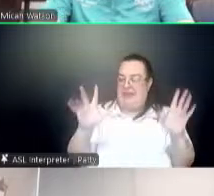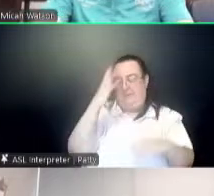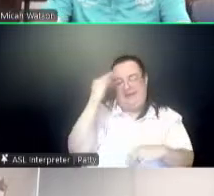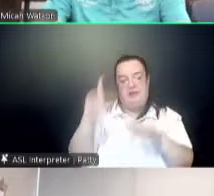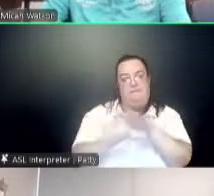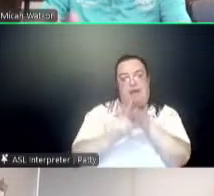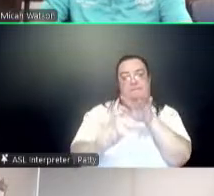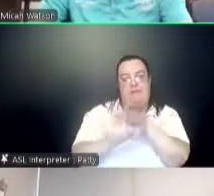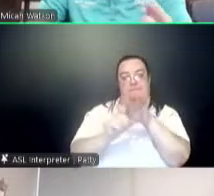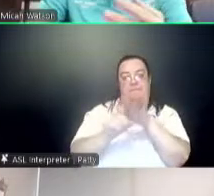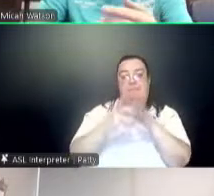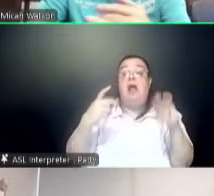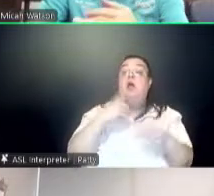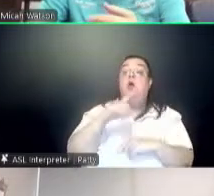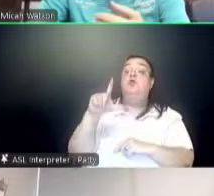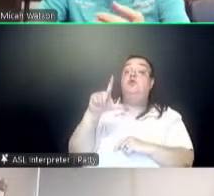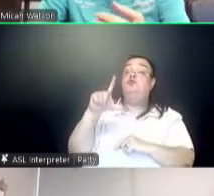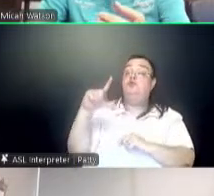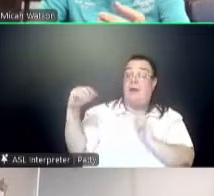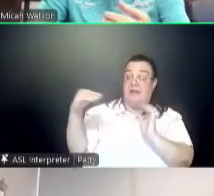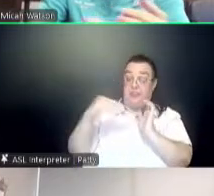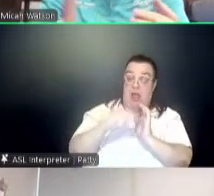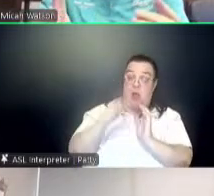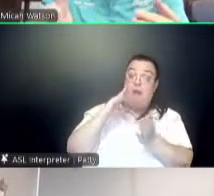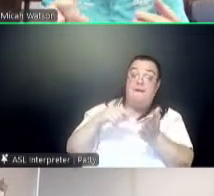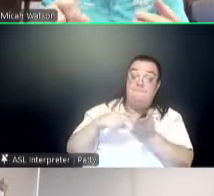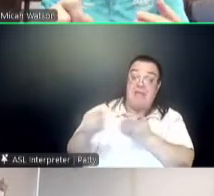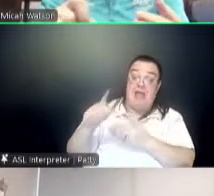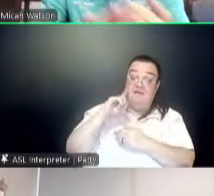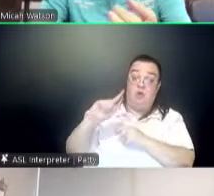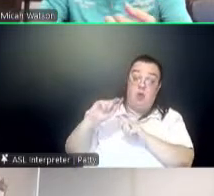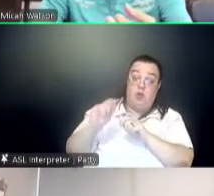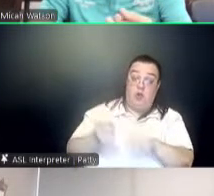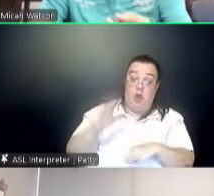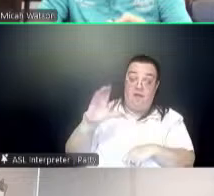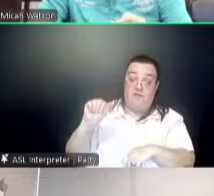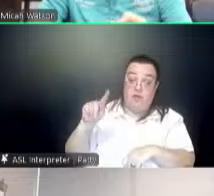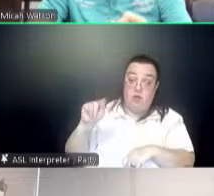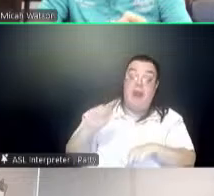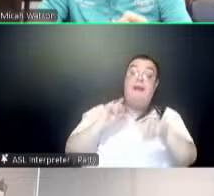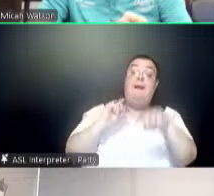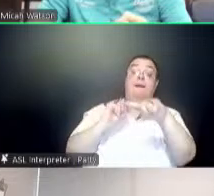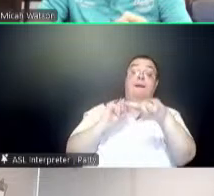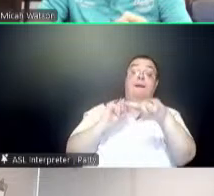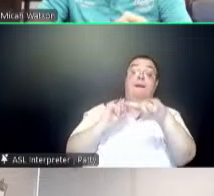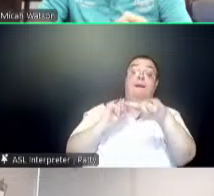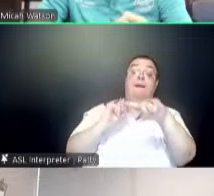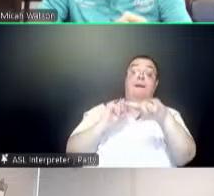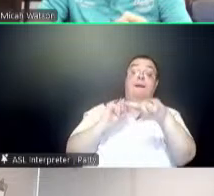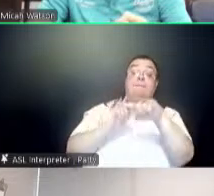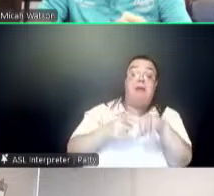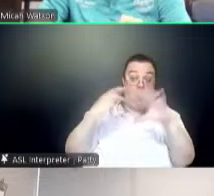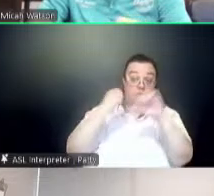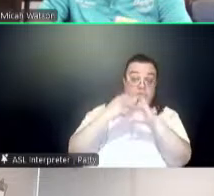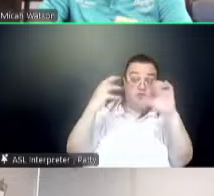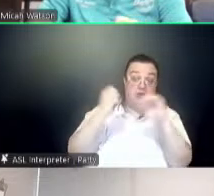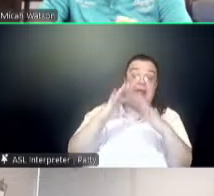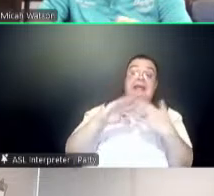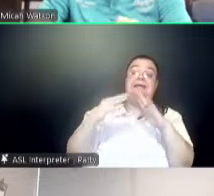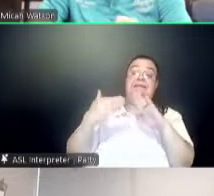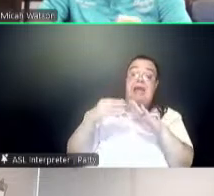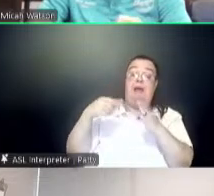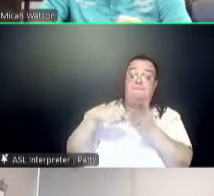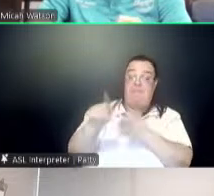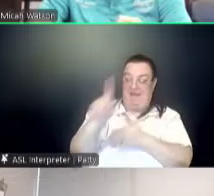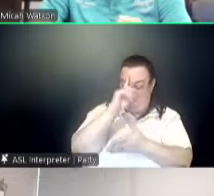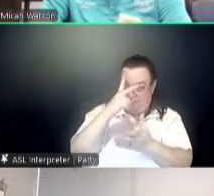So the 20,000 will pay for the golf carts and the fireworks. The town pays for both of those, and it comes